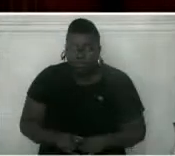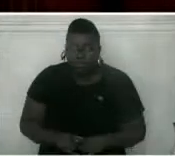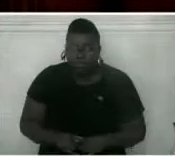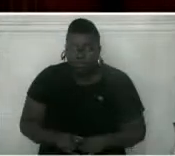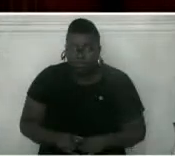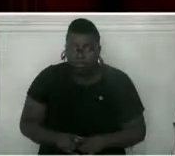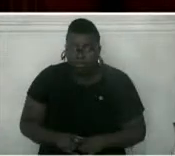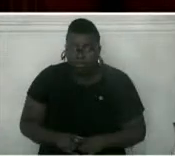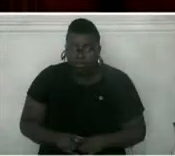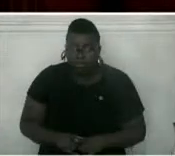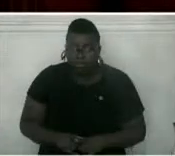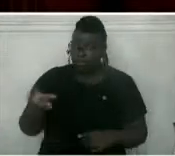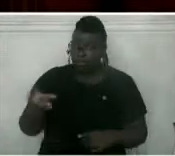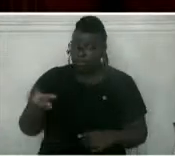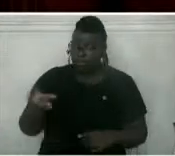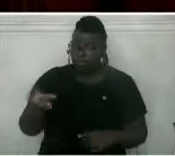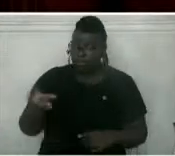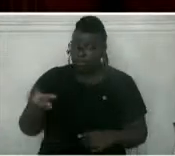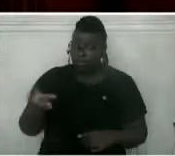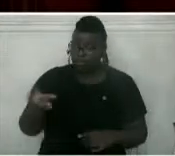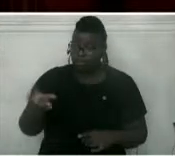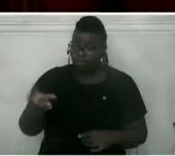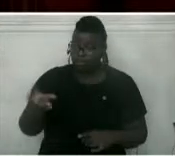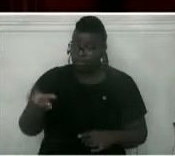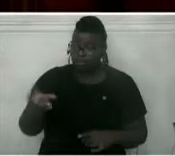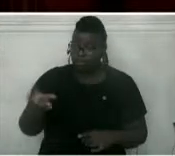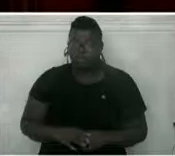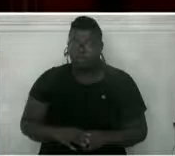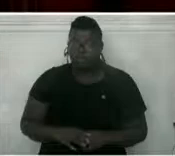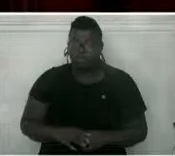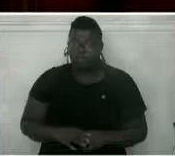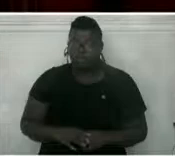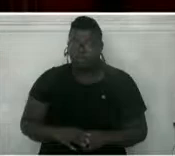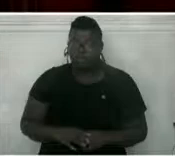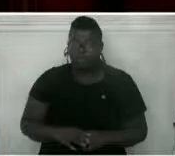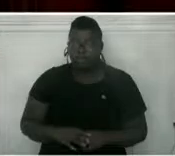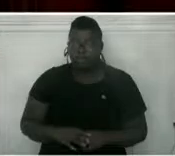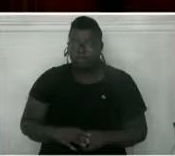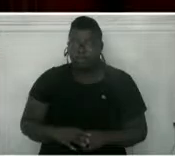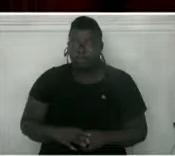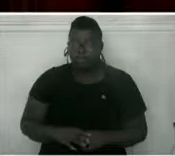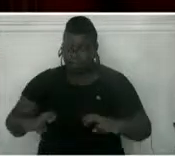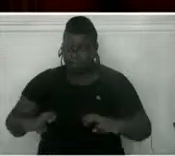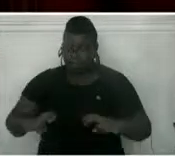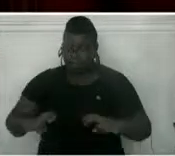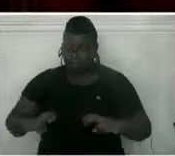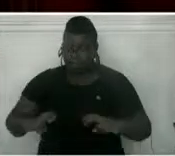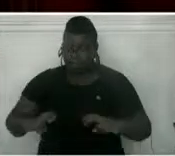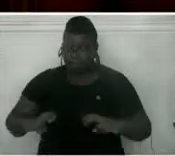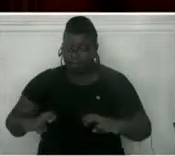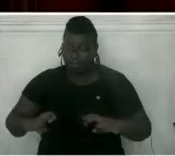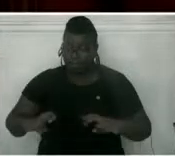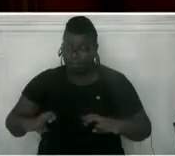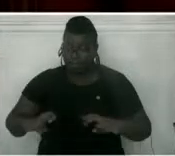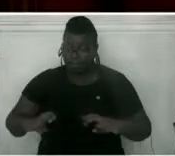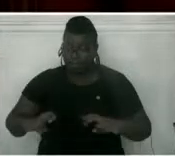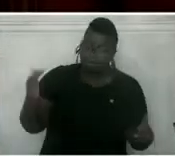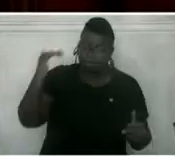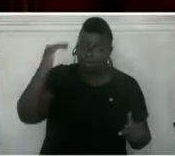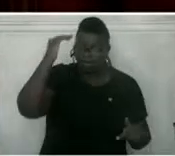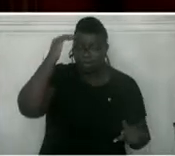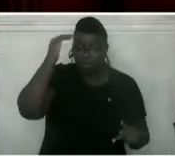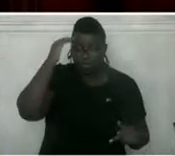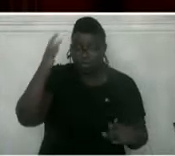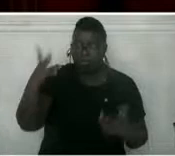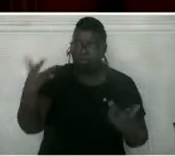firm. All cases that were investigated are publicly known either